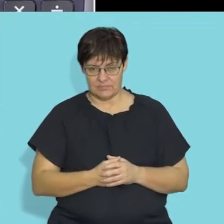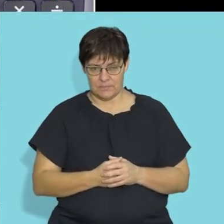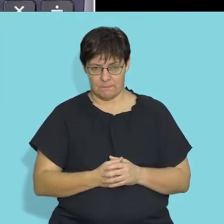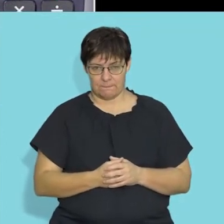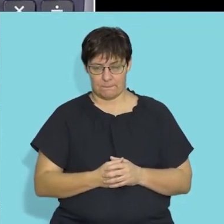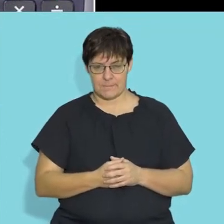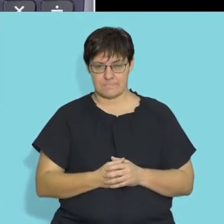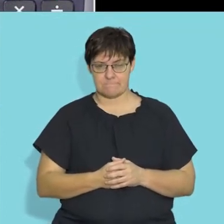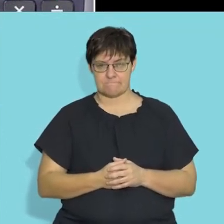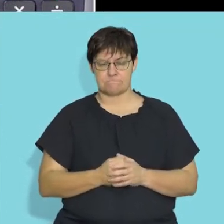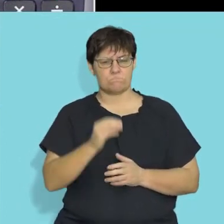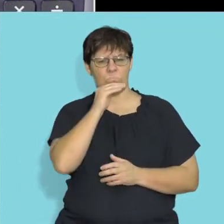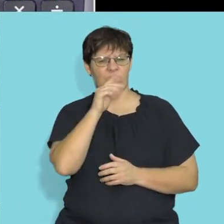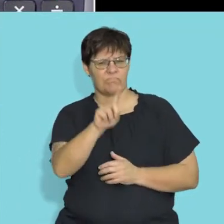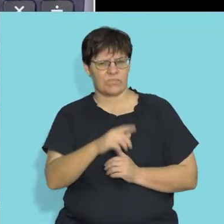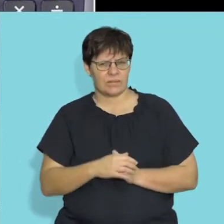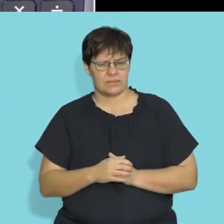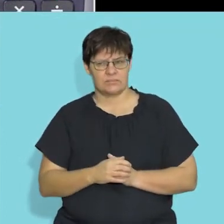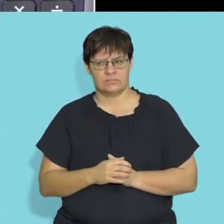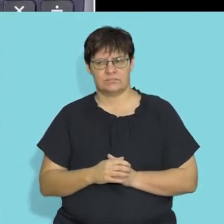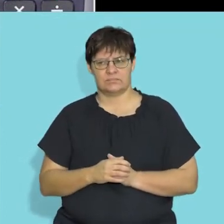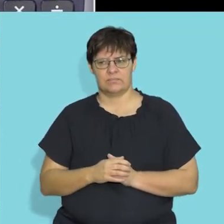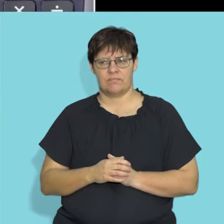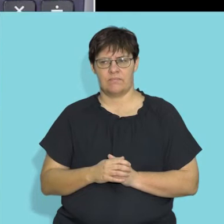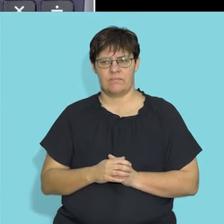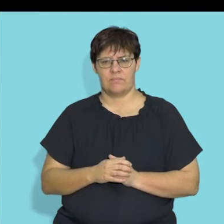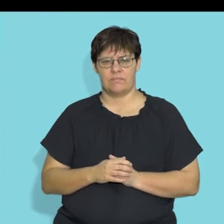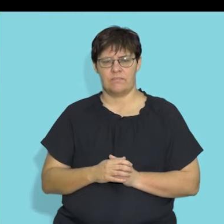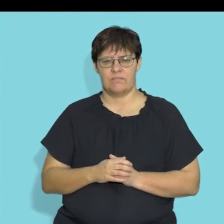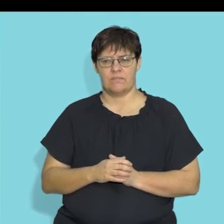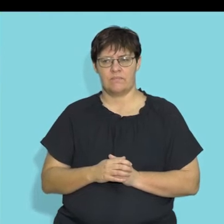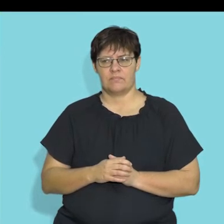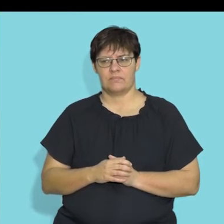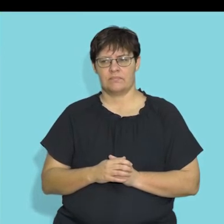actually paid their fee income. In other words,